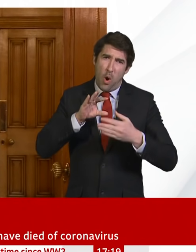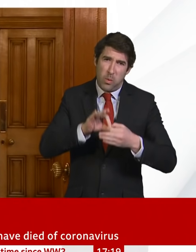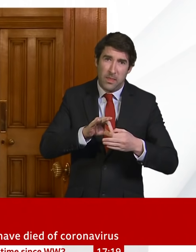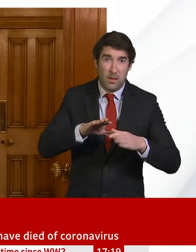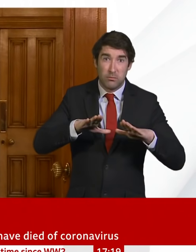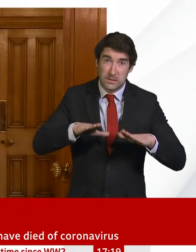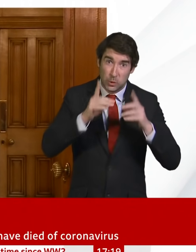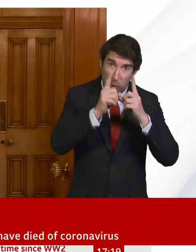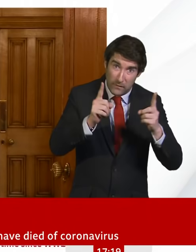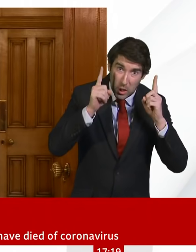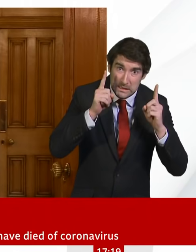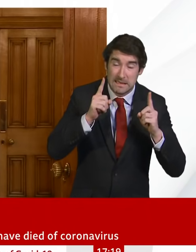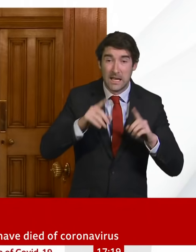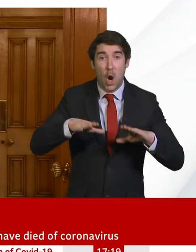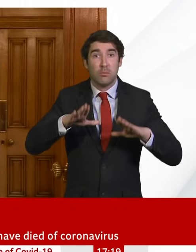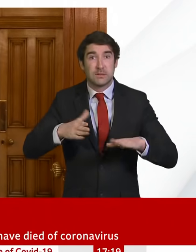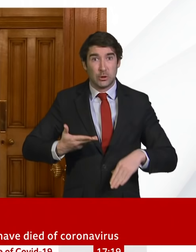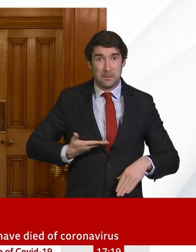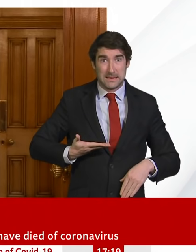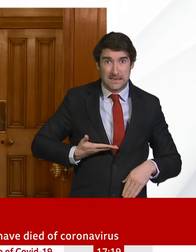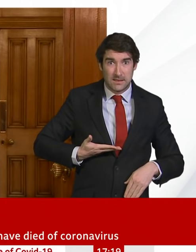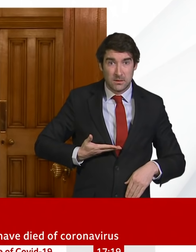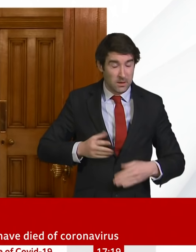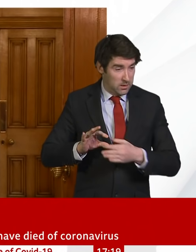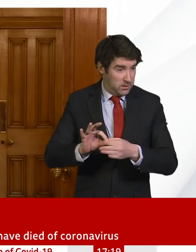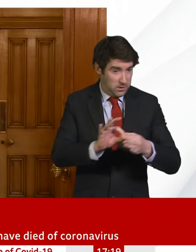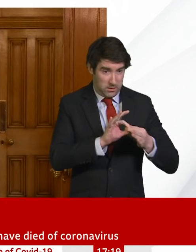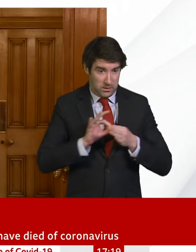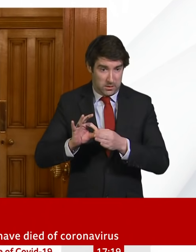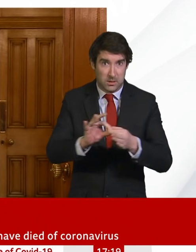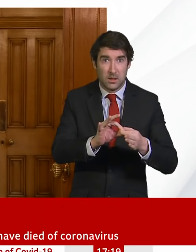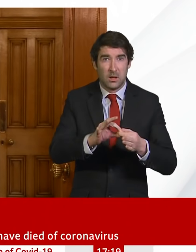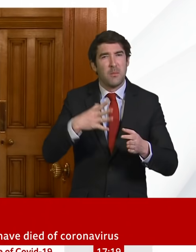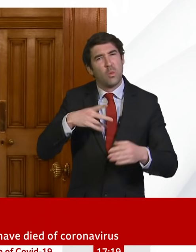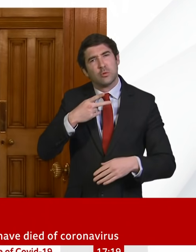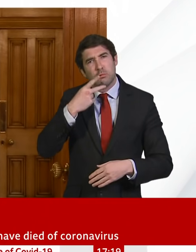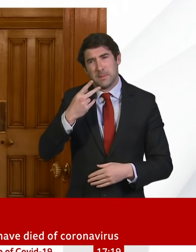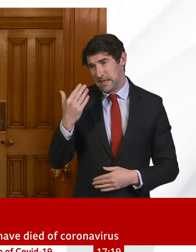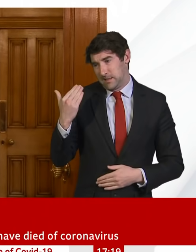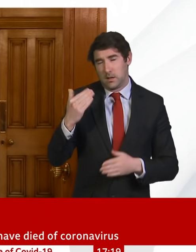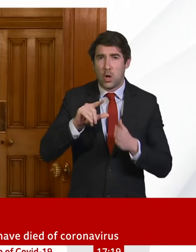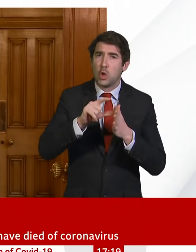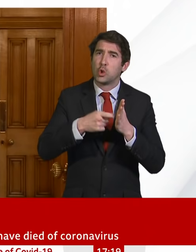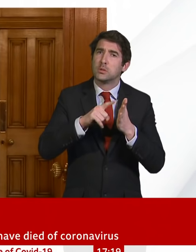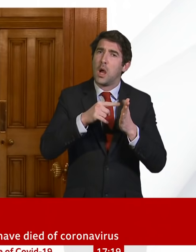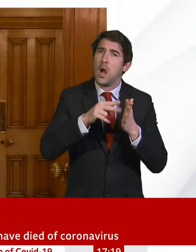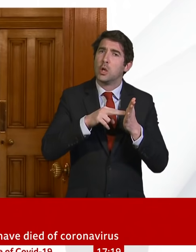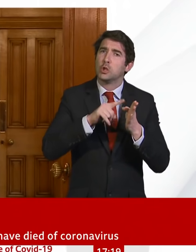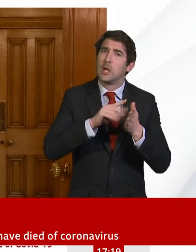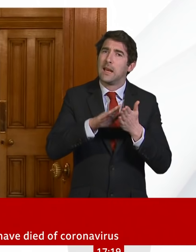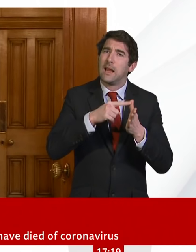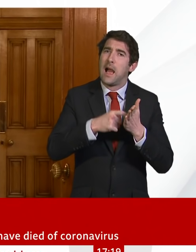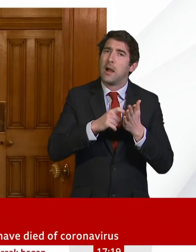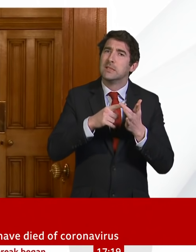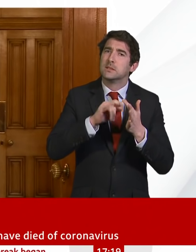the Deputy Chief Medical Officer, made some days ago when she said we're looking to create a lab-based